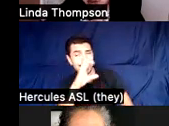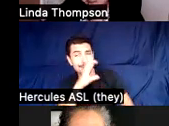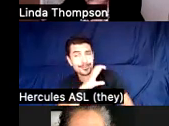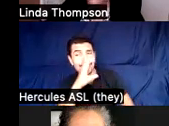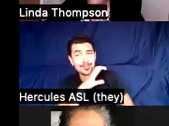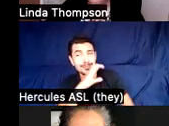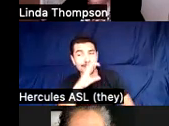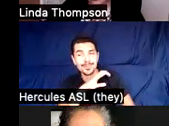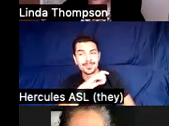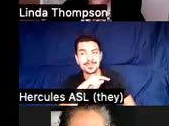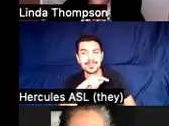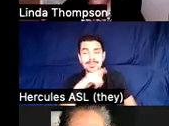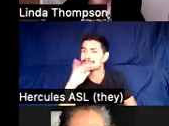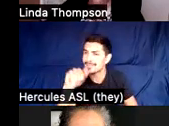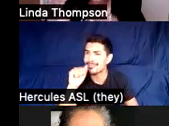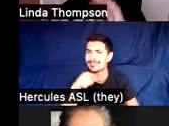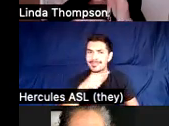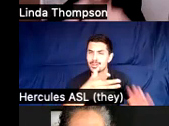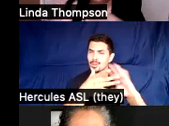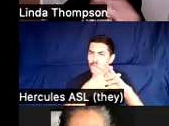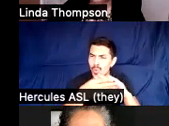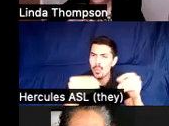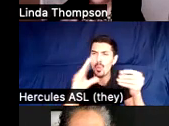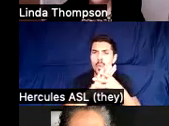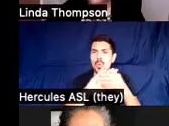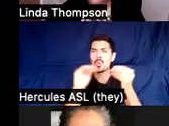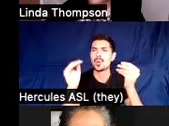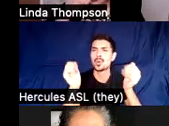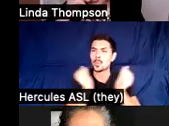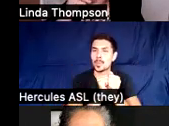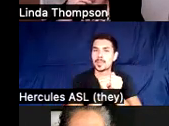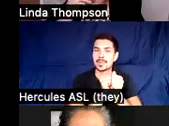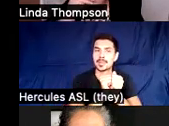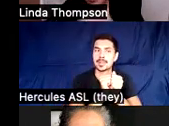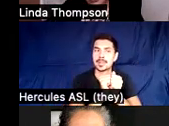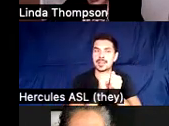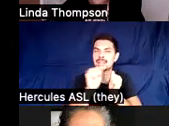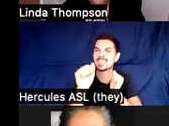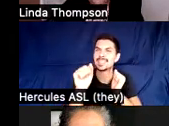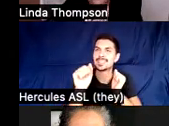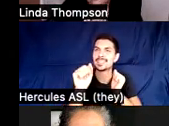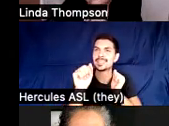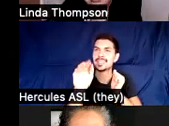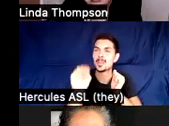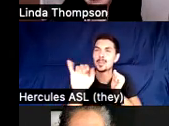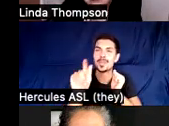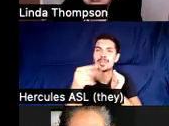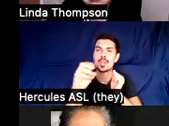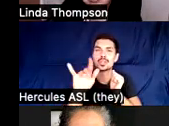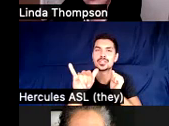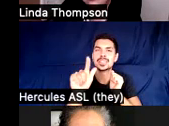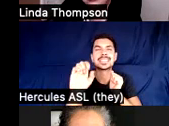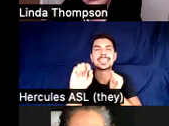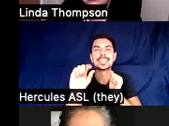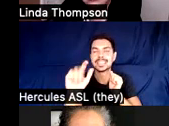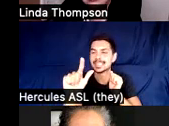real big stories, that are mixed in with legends. And so that happens to